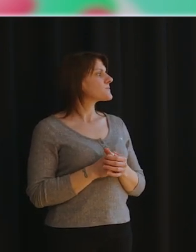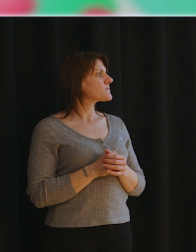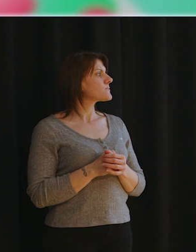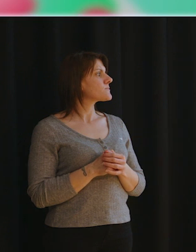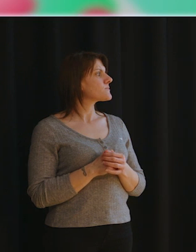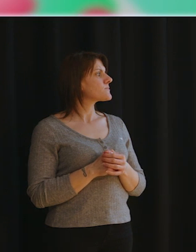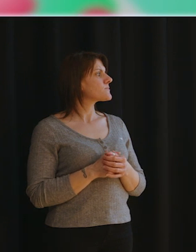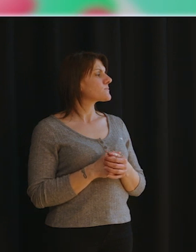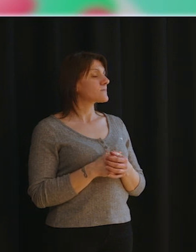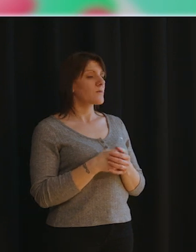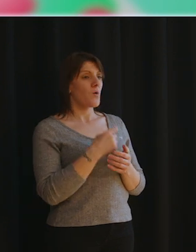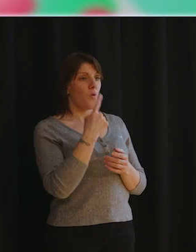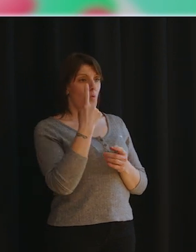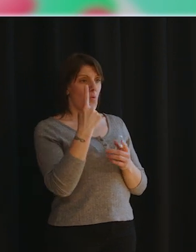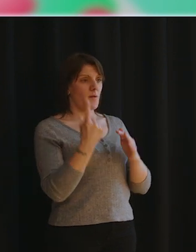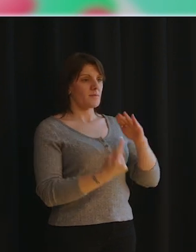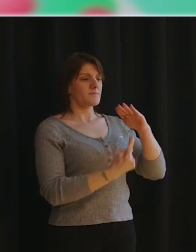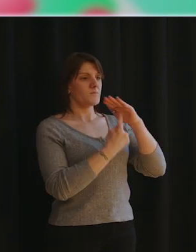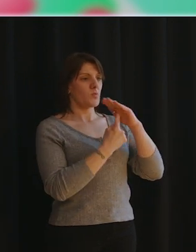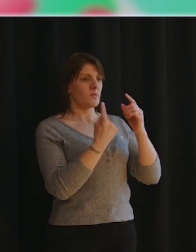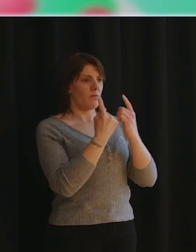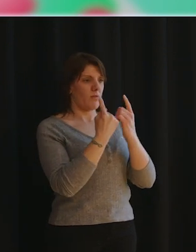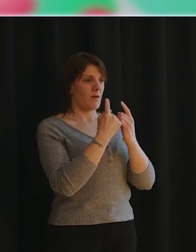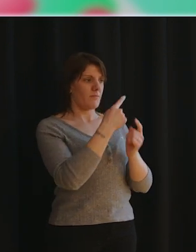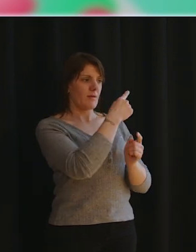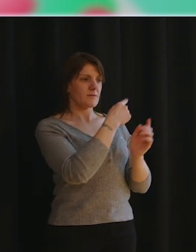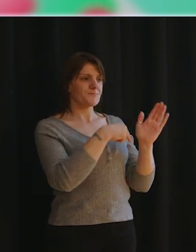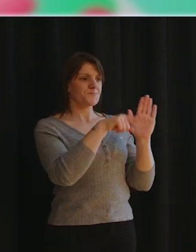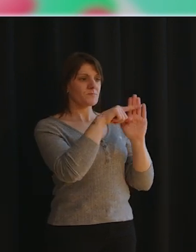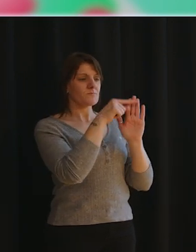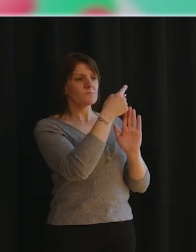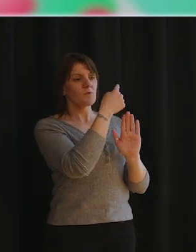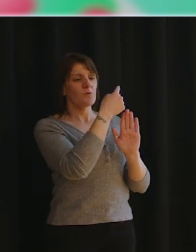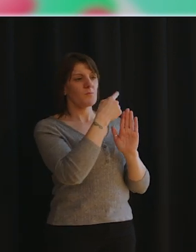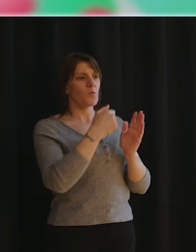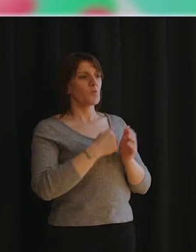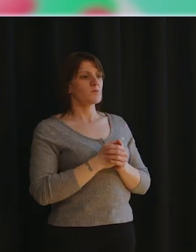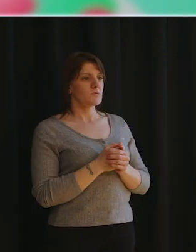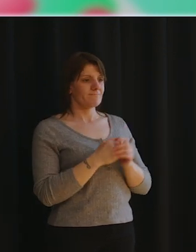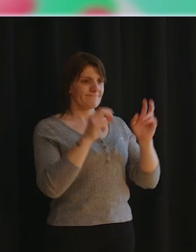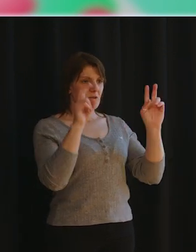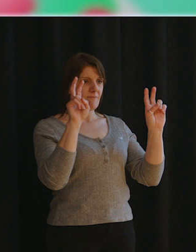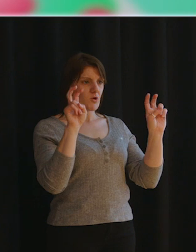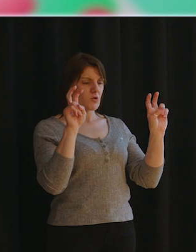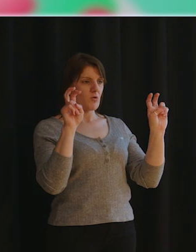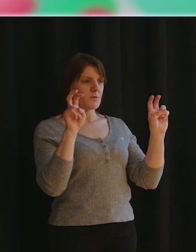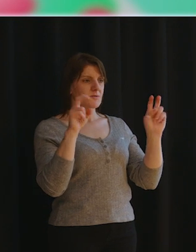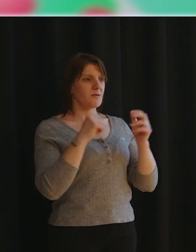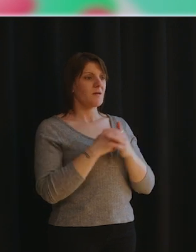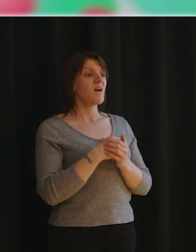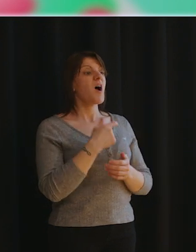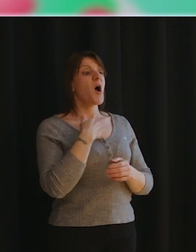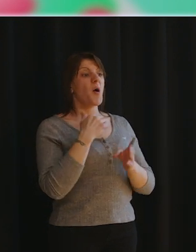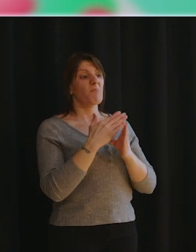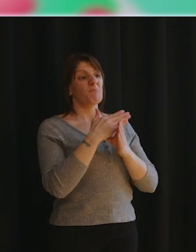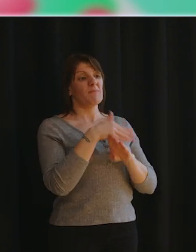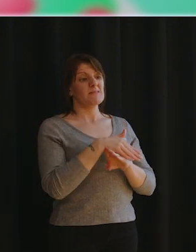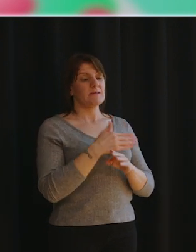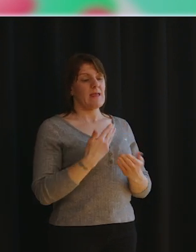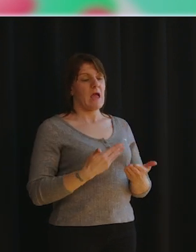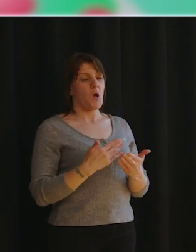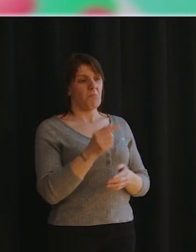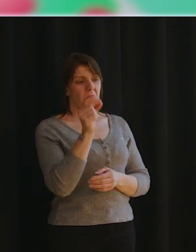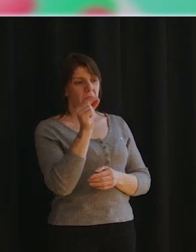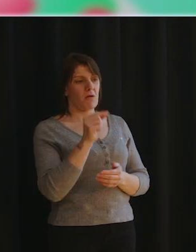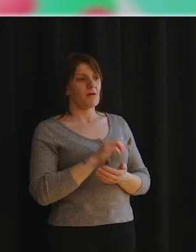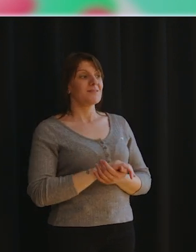One of the key other factors that is listed on the board, and I've put it in inverted commas, is I'm a bit busy now. Now,